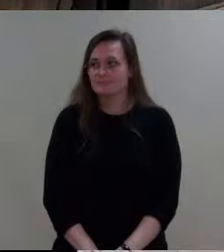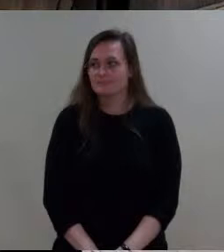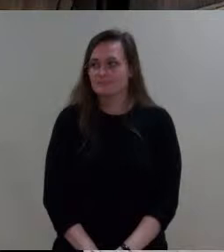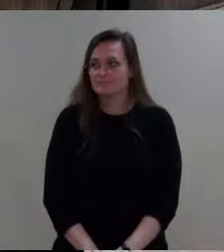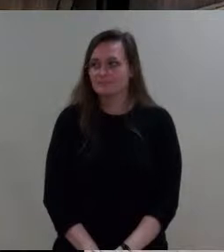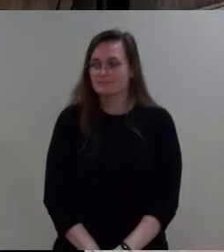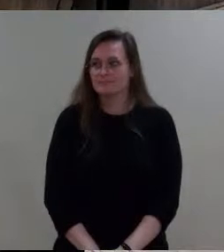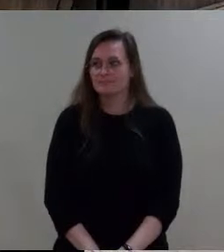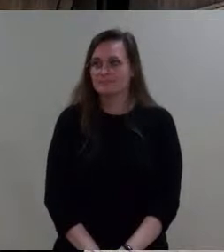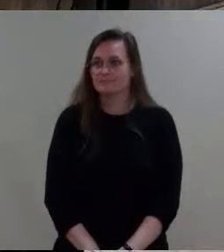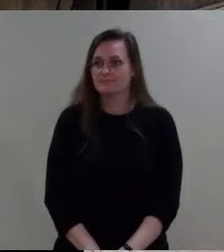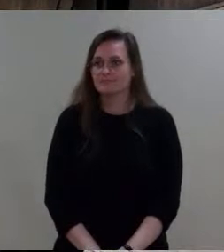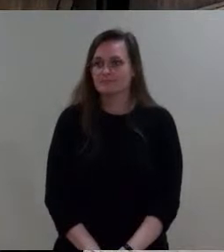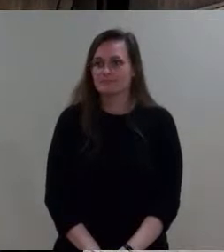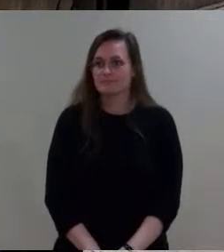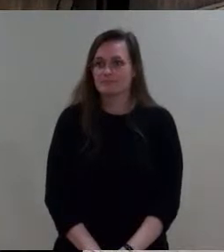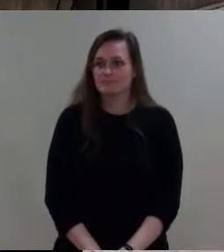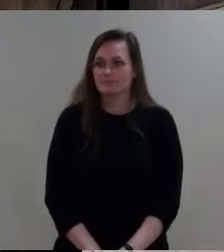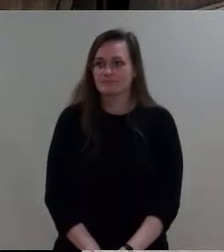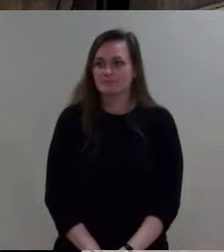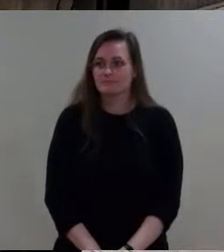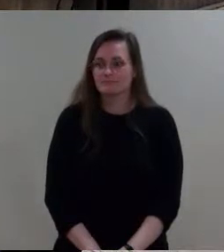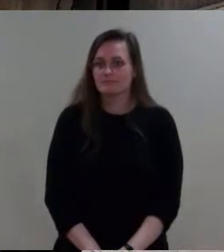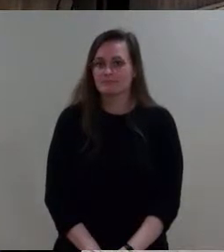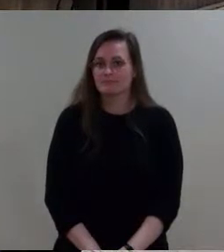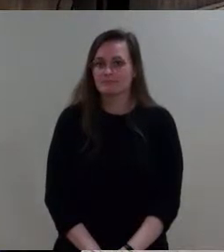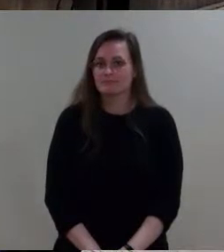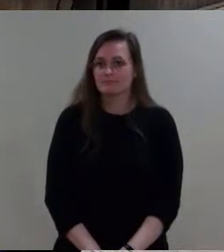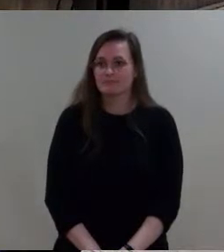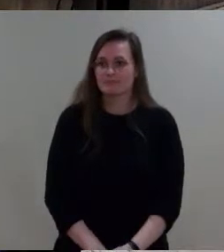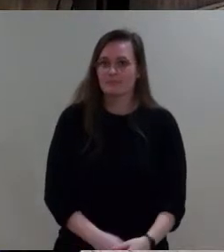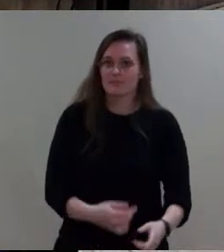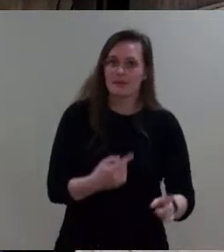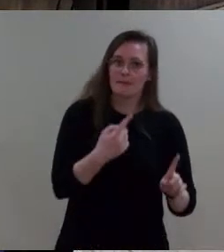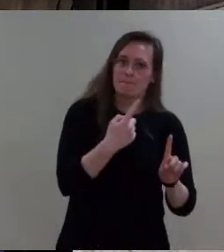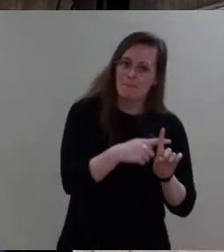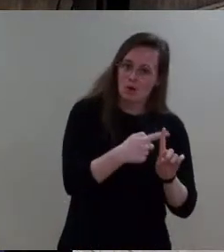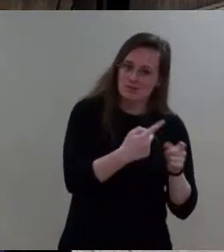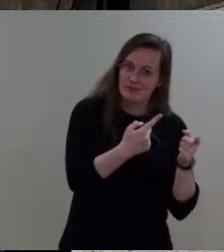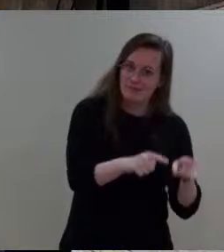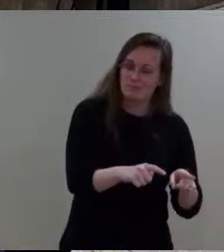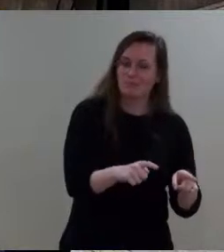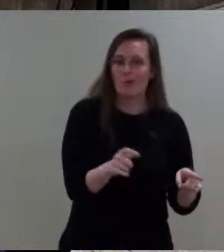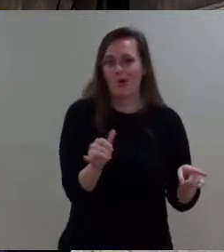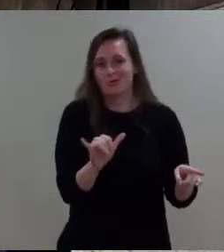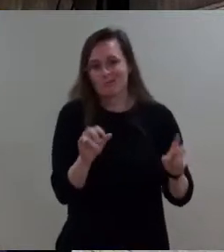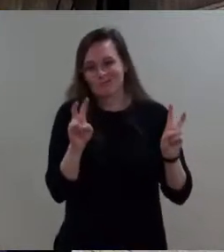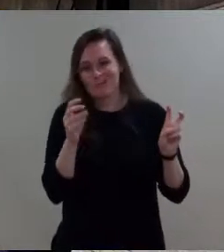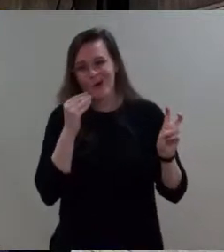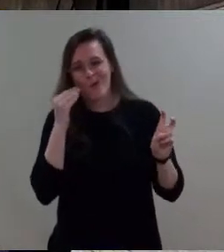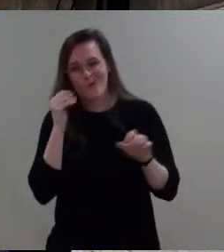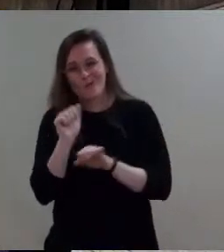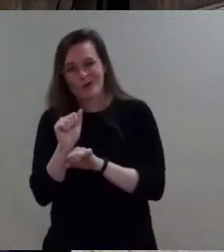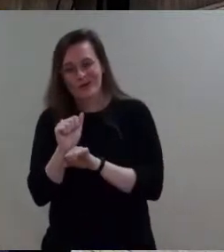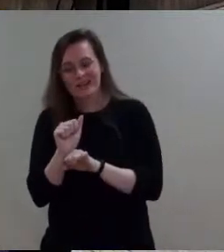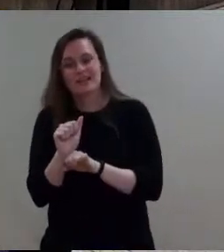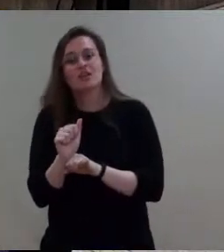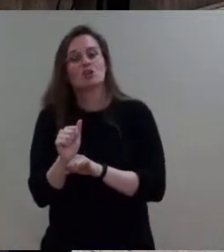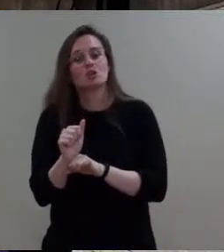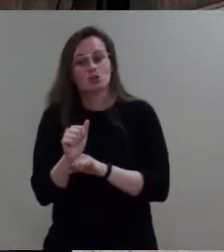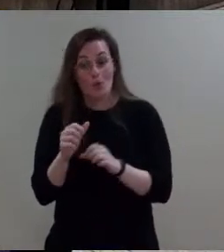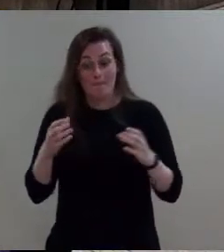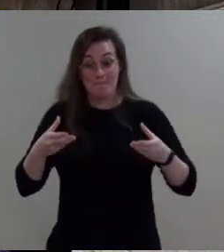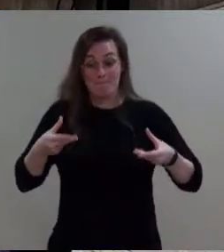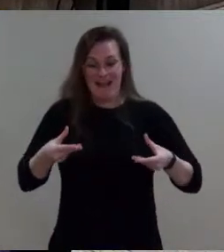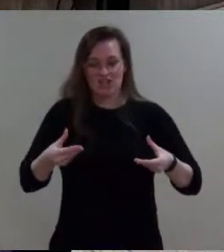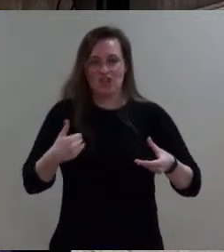Now, with every good thing also comes homework. So there are 2 policies within your